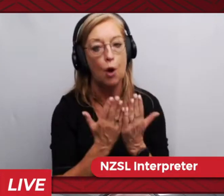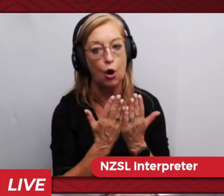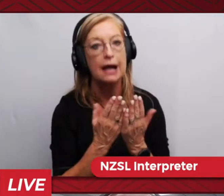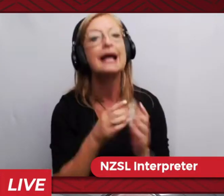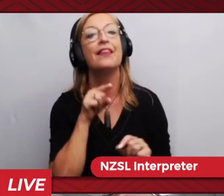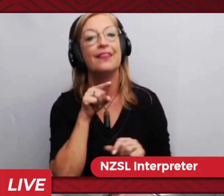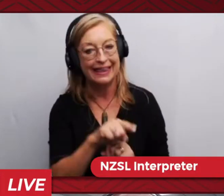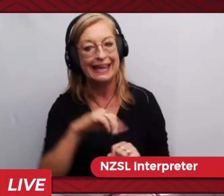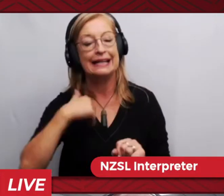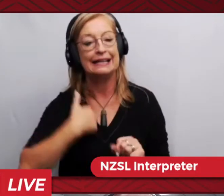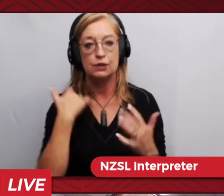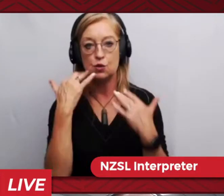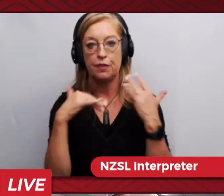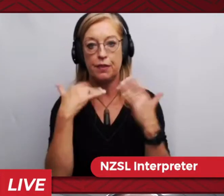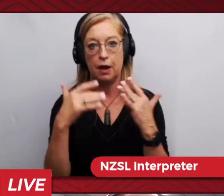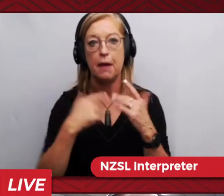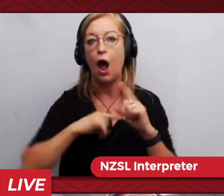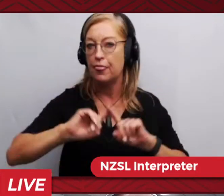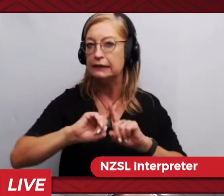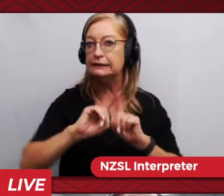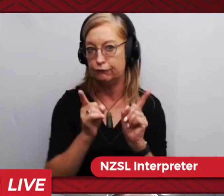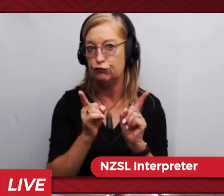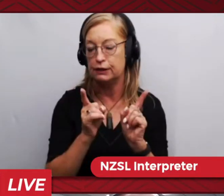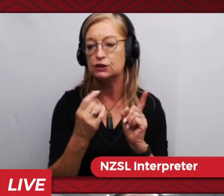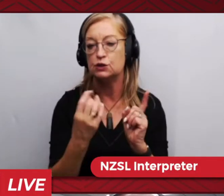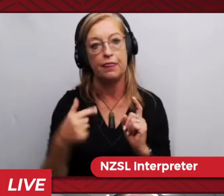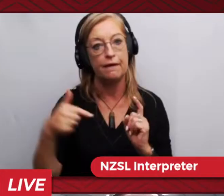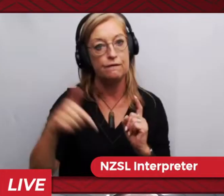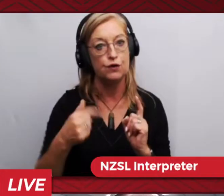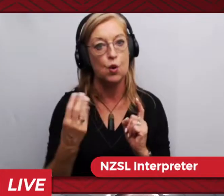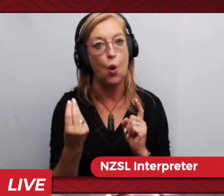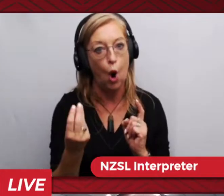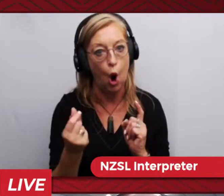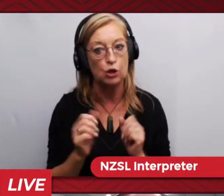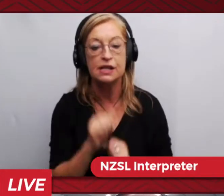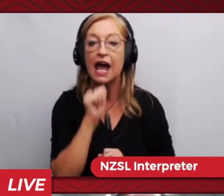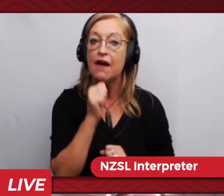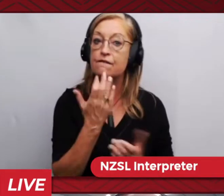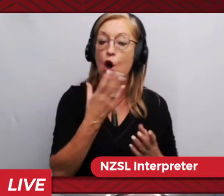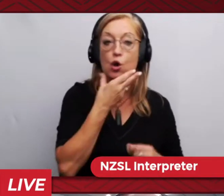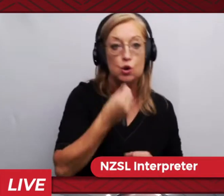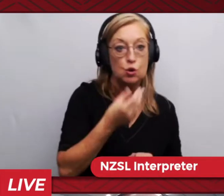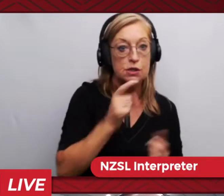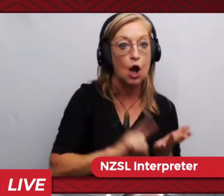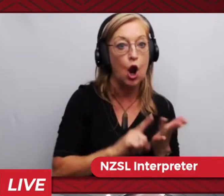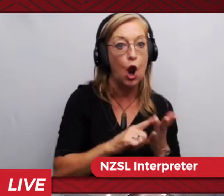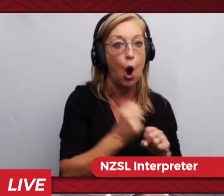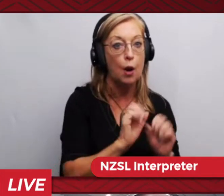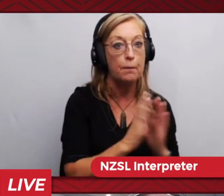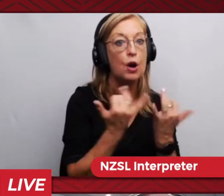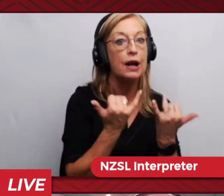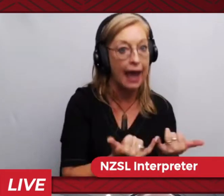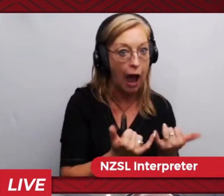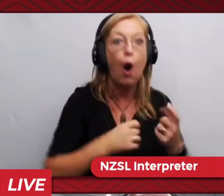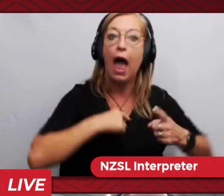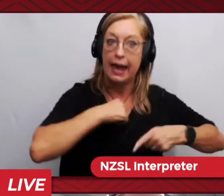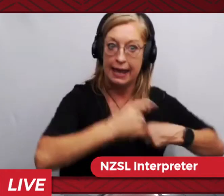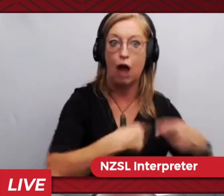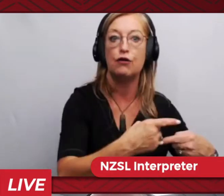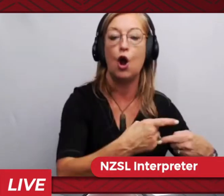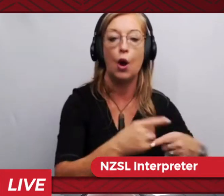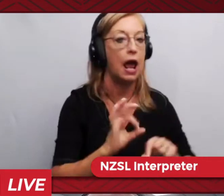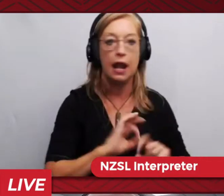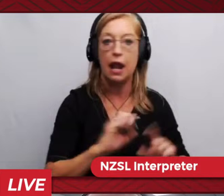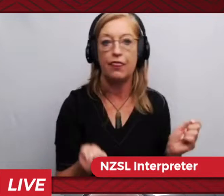you would need to think about the difference. But if you are using a logbook already, keep using a logbook. Nothing changes in terms of how